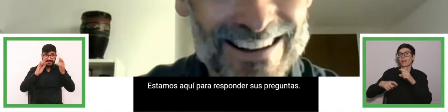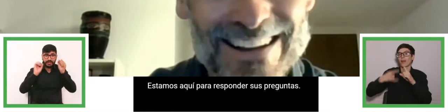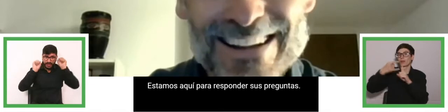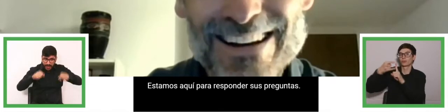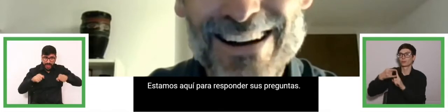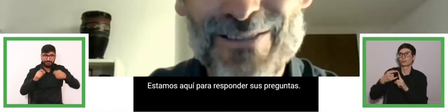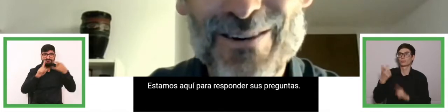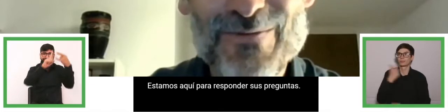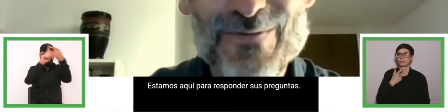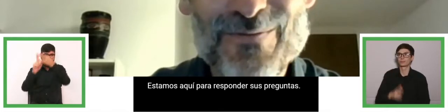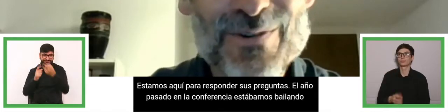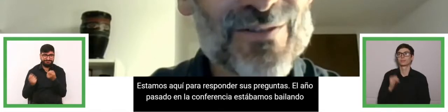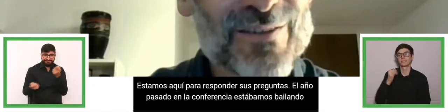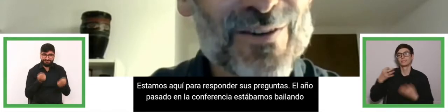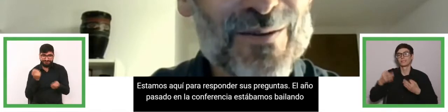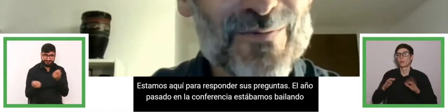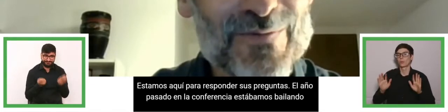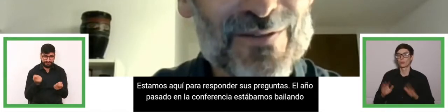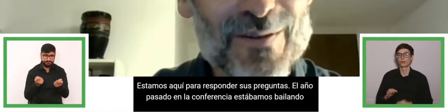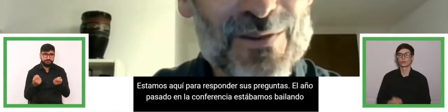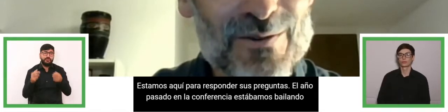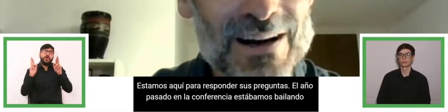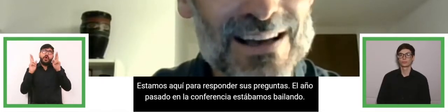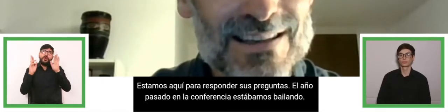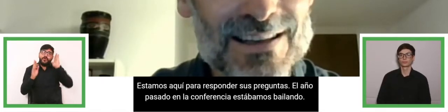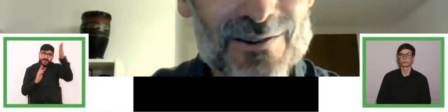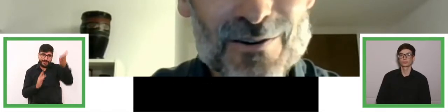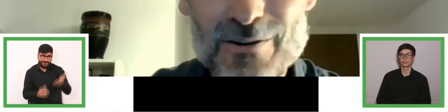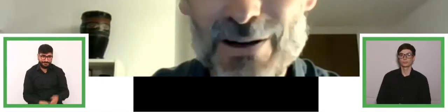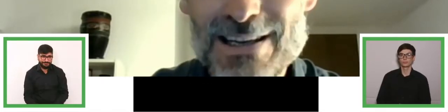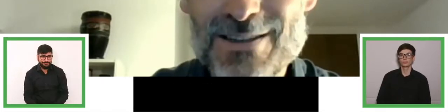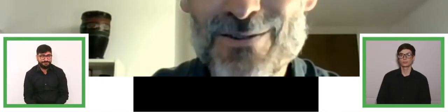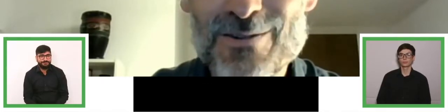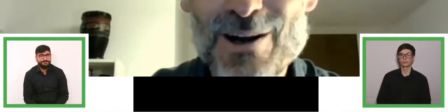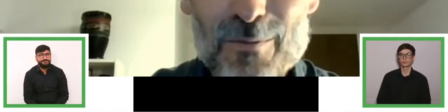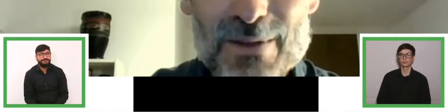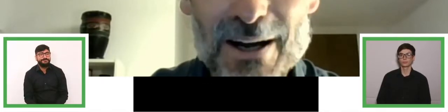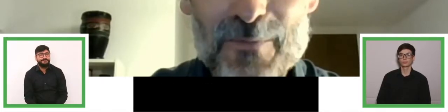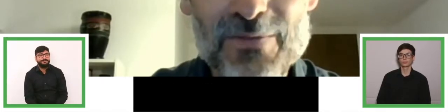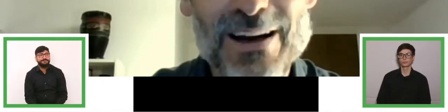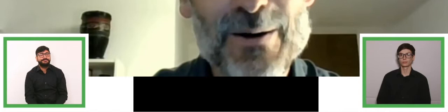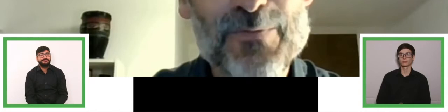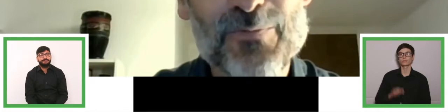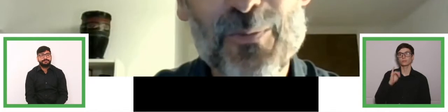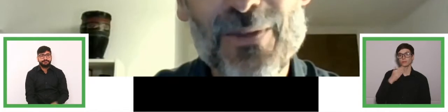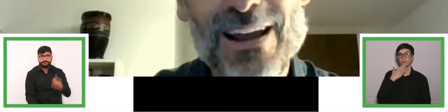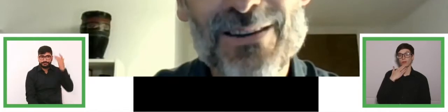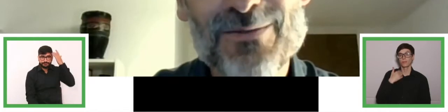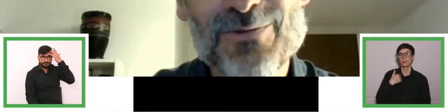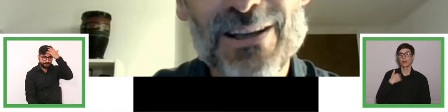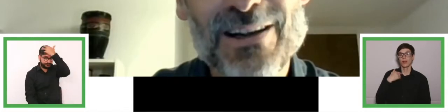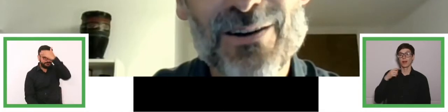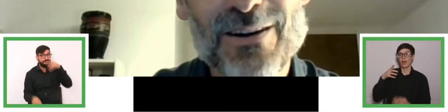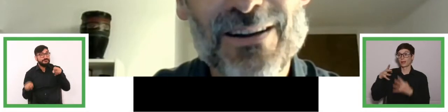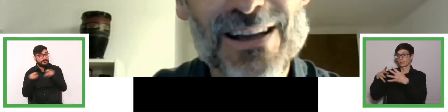Sure. Well, moving from the US and Uruguay to Colombia, and we'll hear again